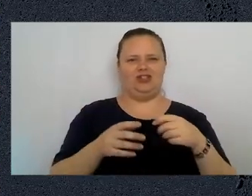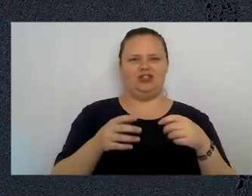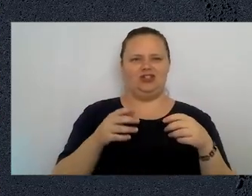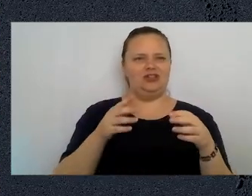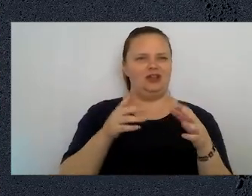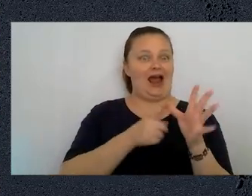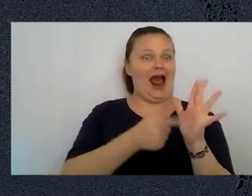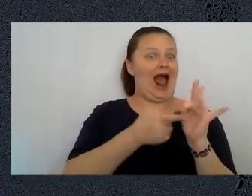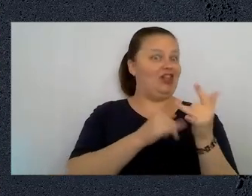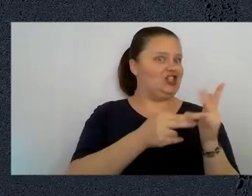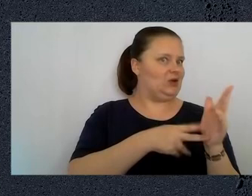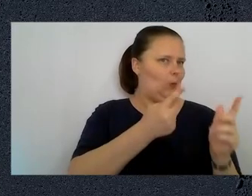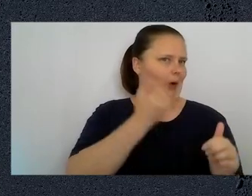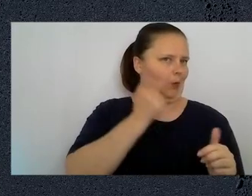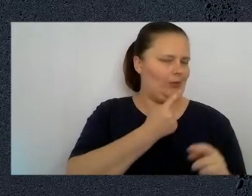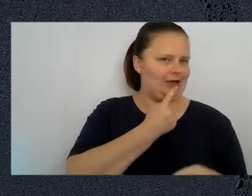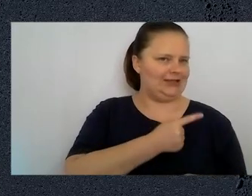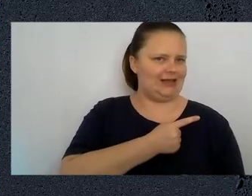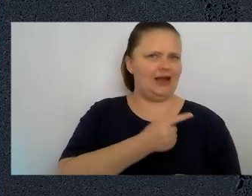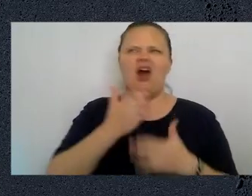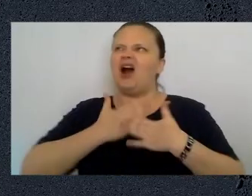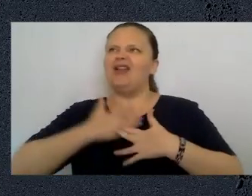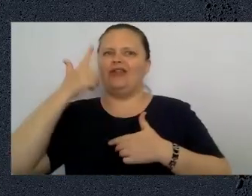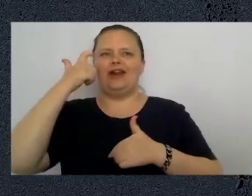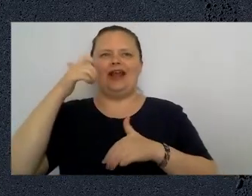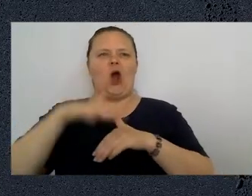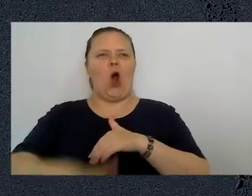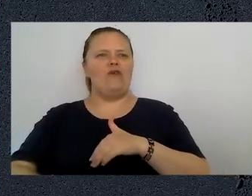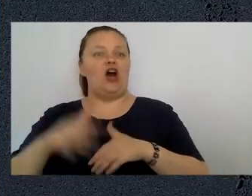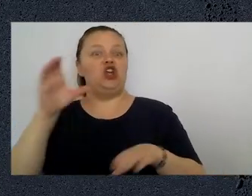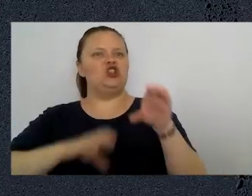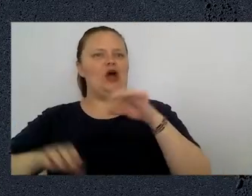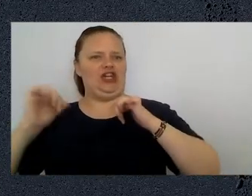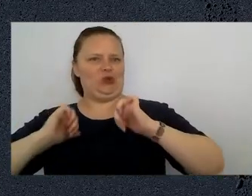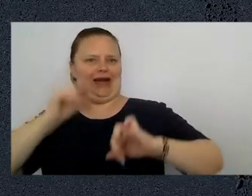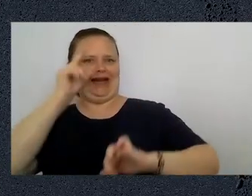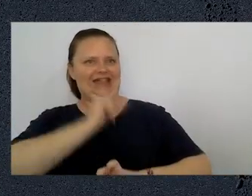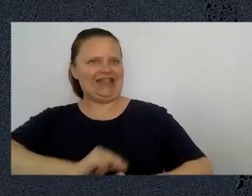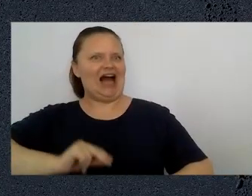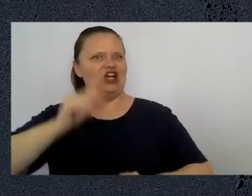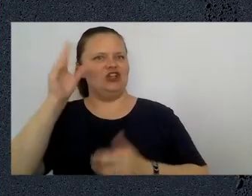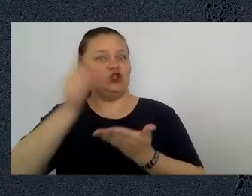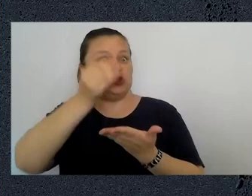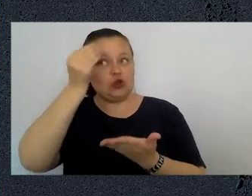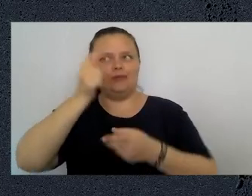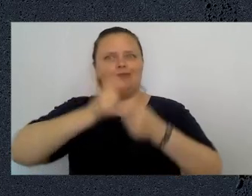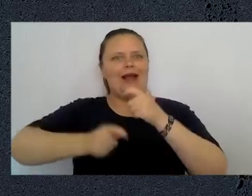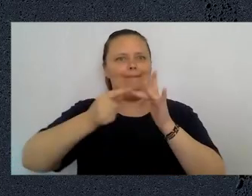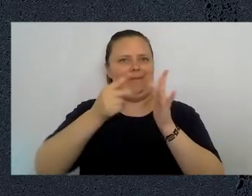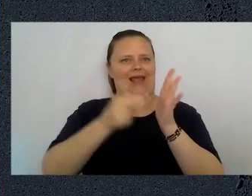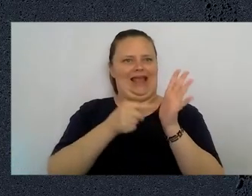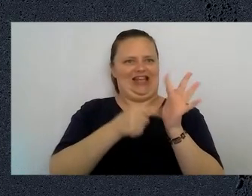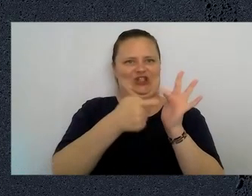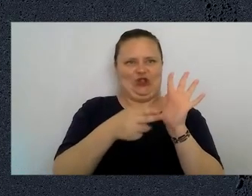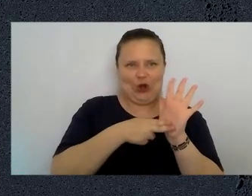I love the idea of having science-trained young students coming in amazing. And interning as policy interns